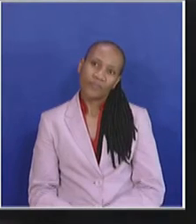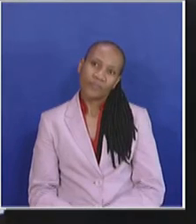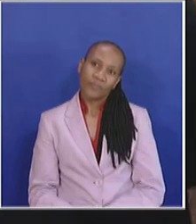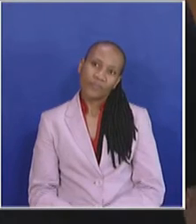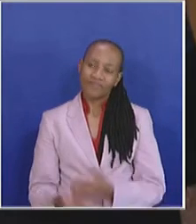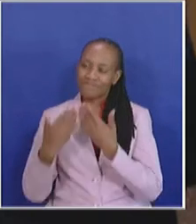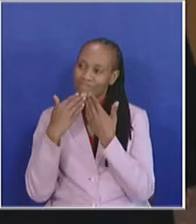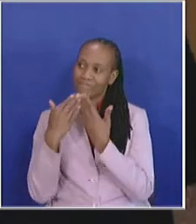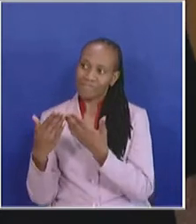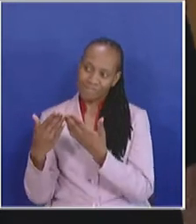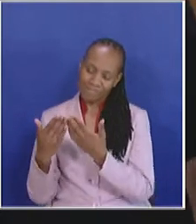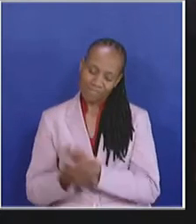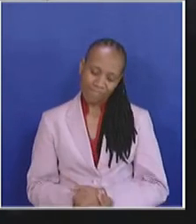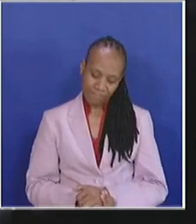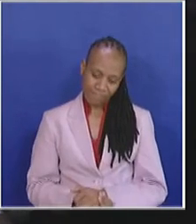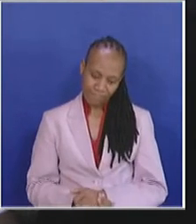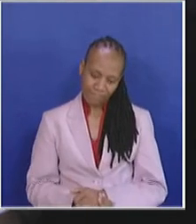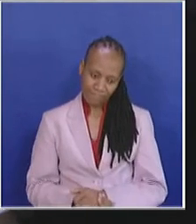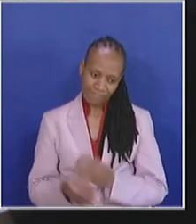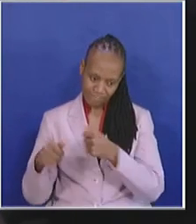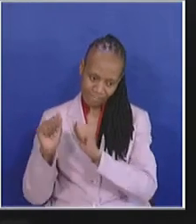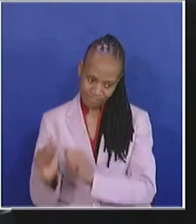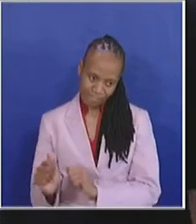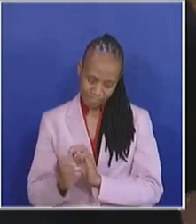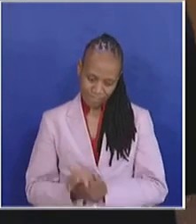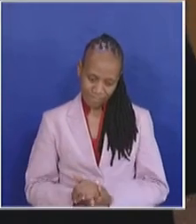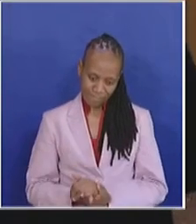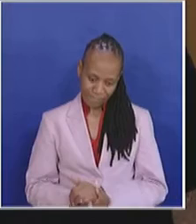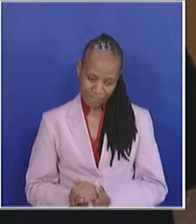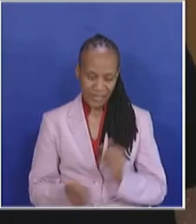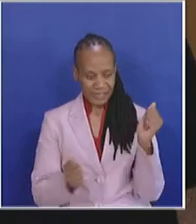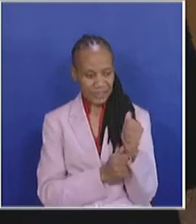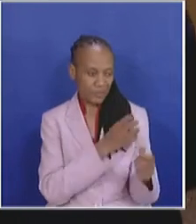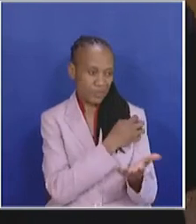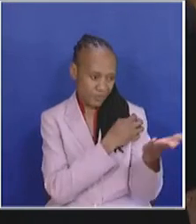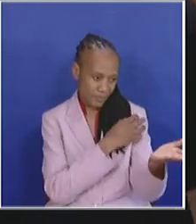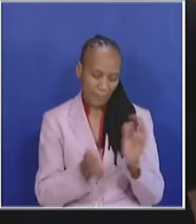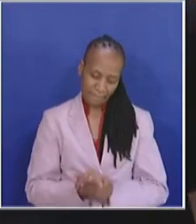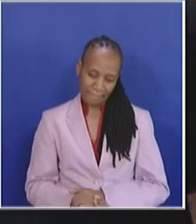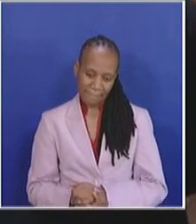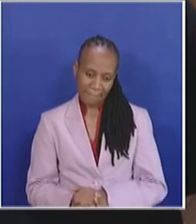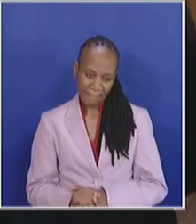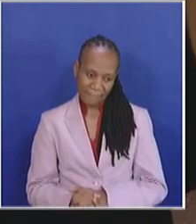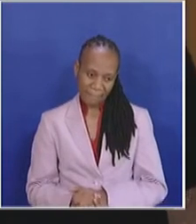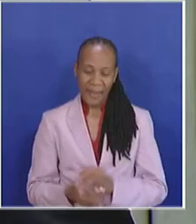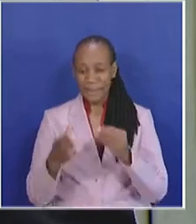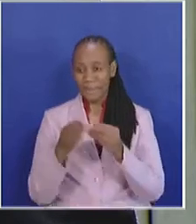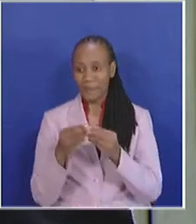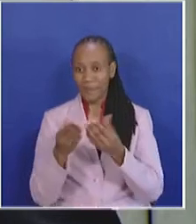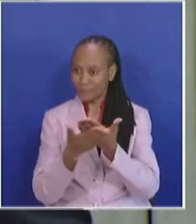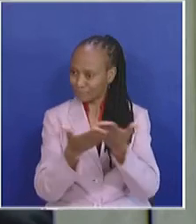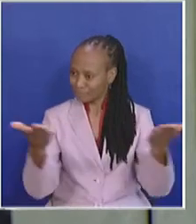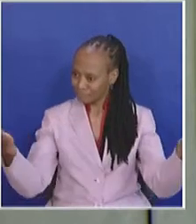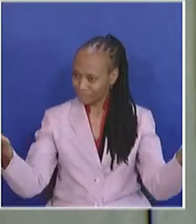Thank you very much, Honorable Chairperson, to our Deputy Minister, and the members of